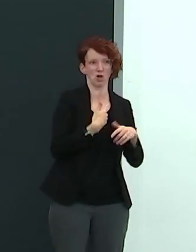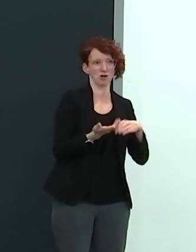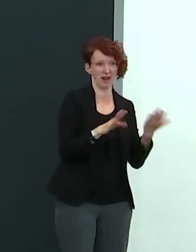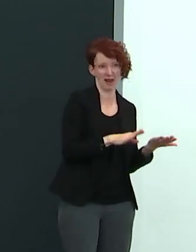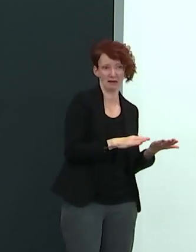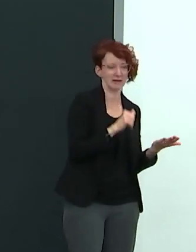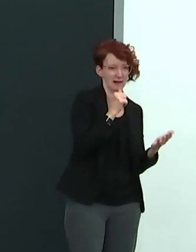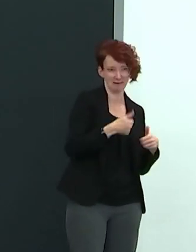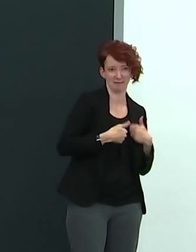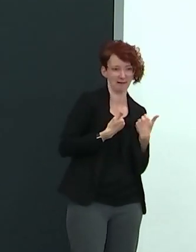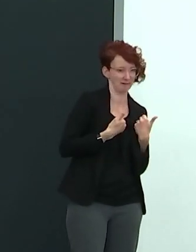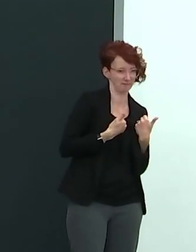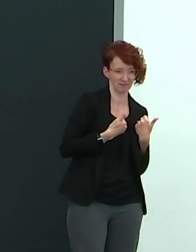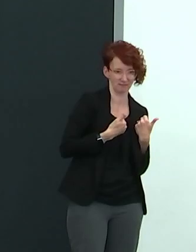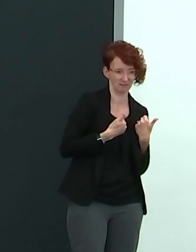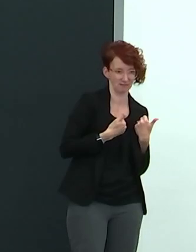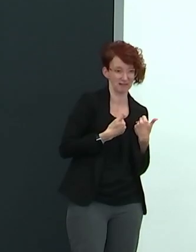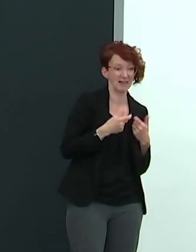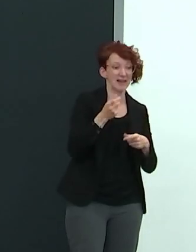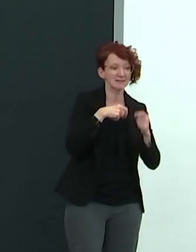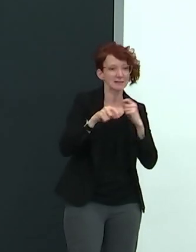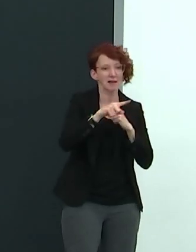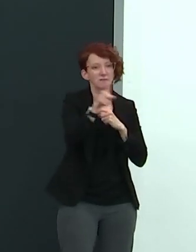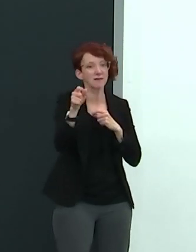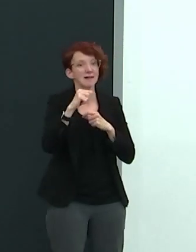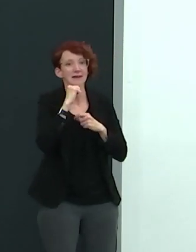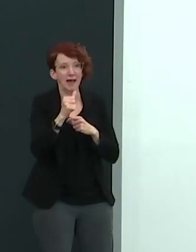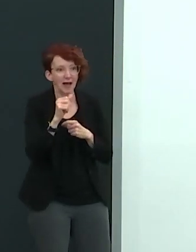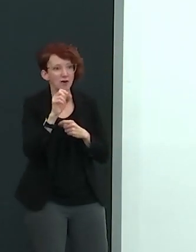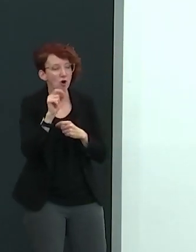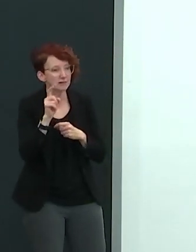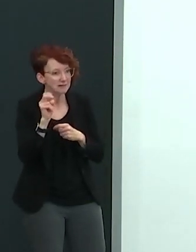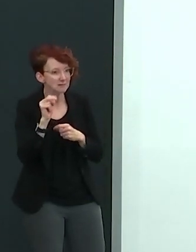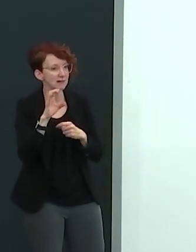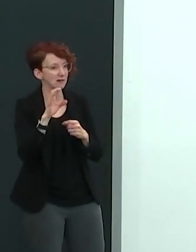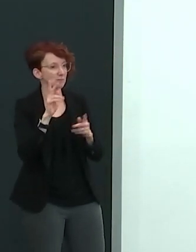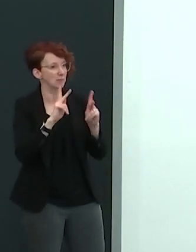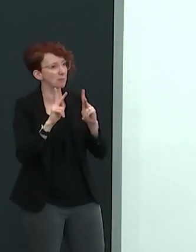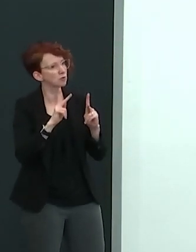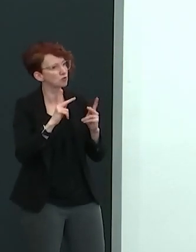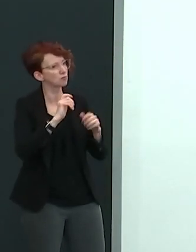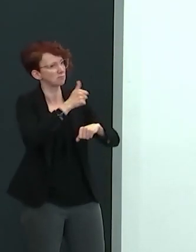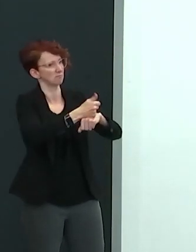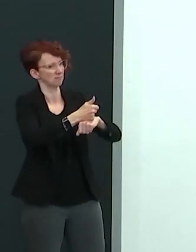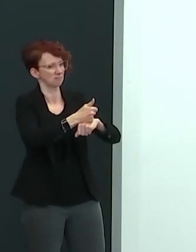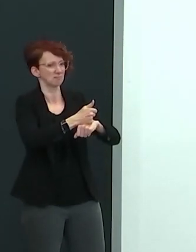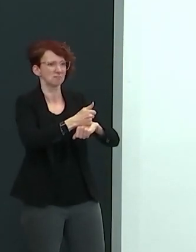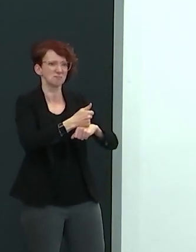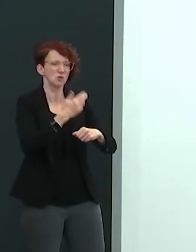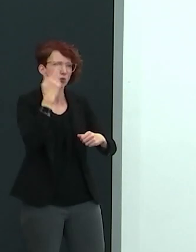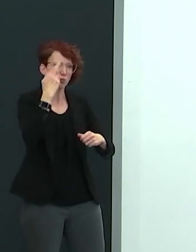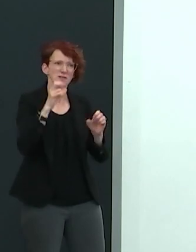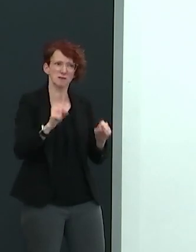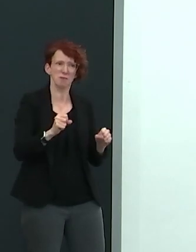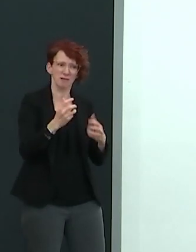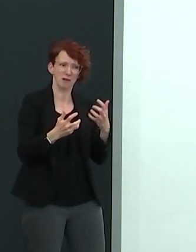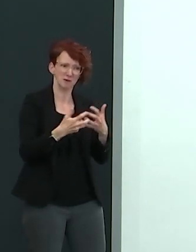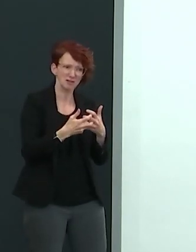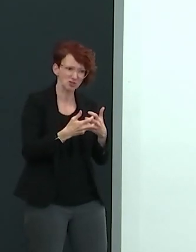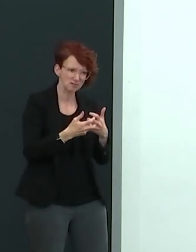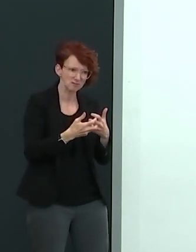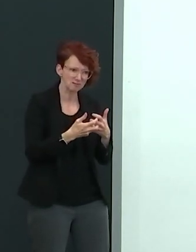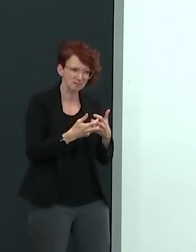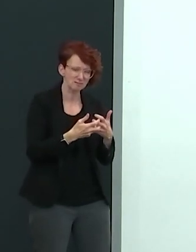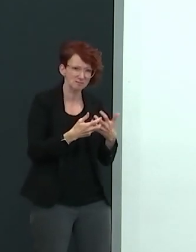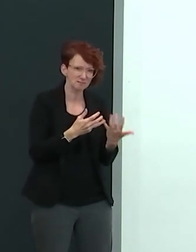have non-autistic people be willing to work to establish reasonable accommodations to help us function in a world not designed to meet our